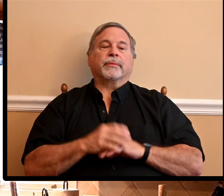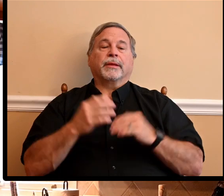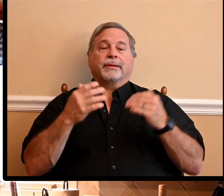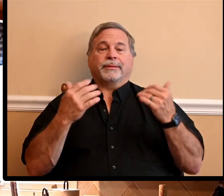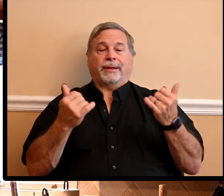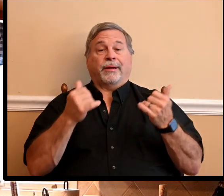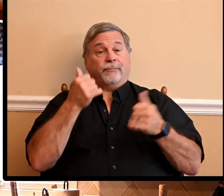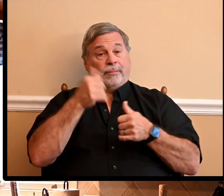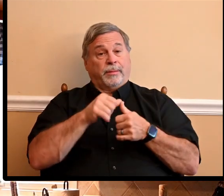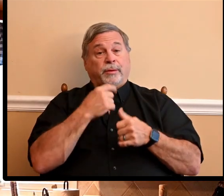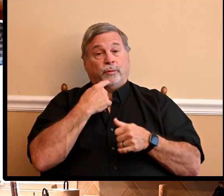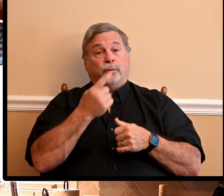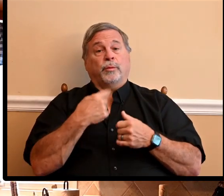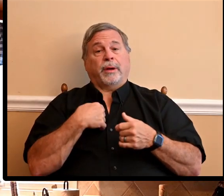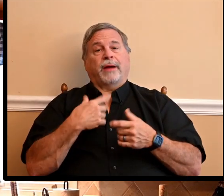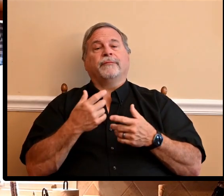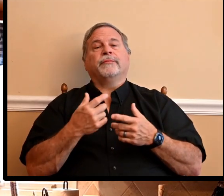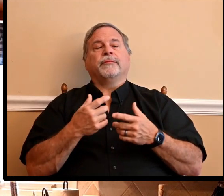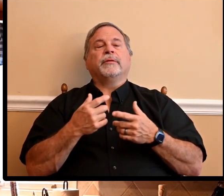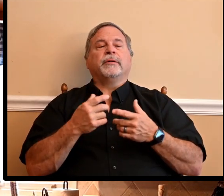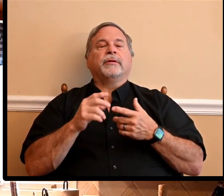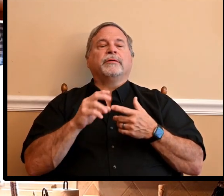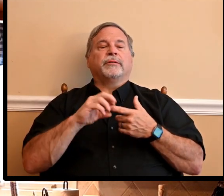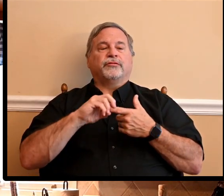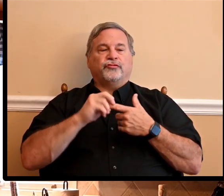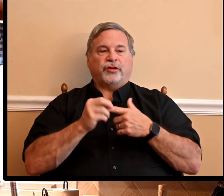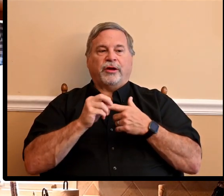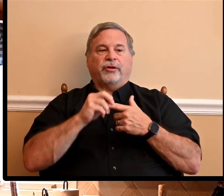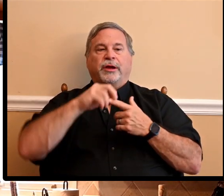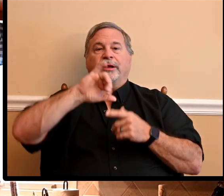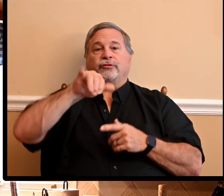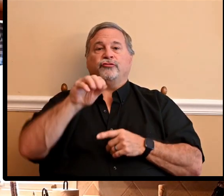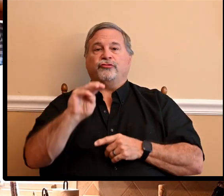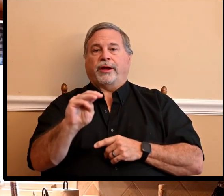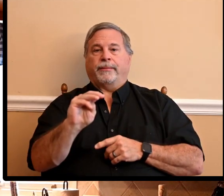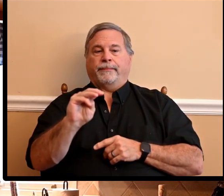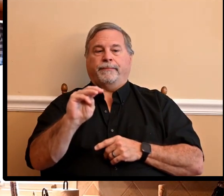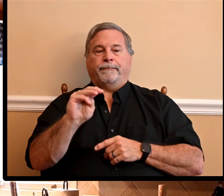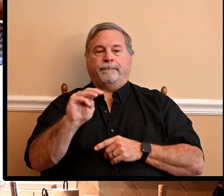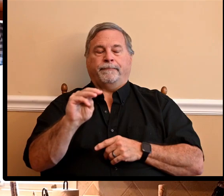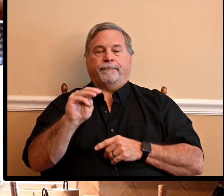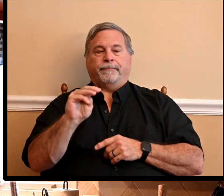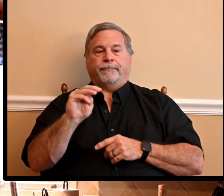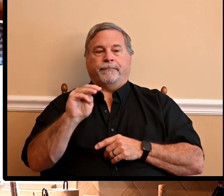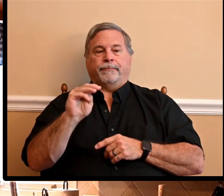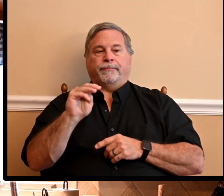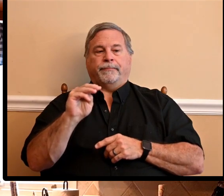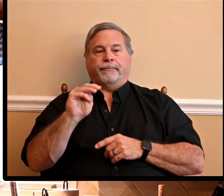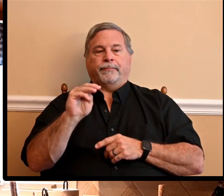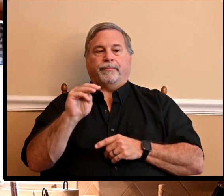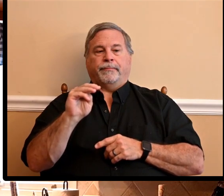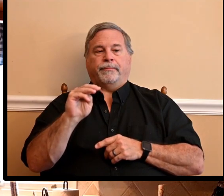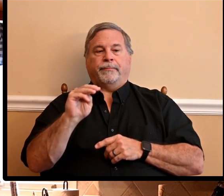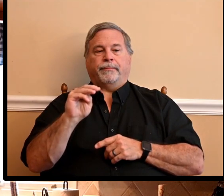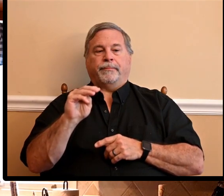this. Now you remember I said we're going to take some cherry jam